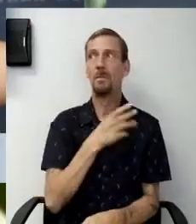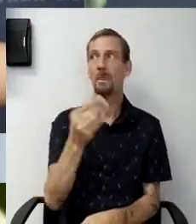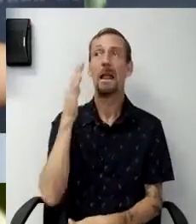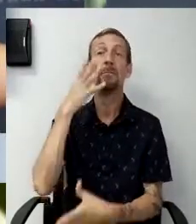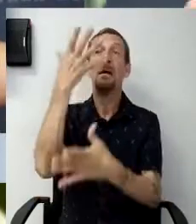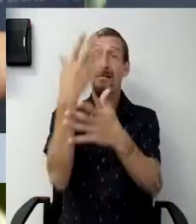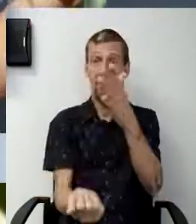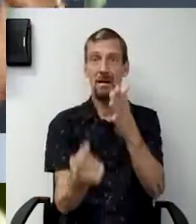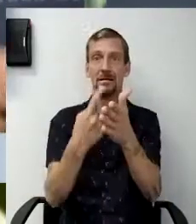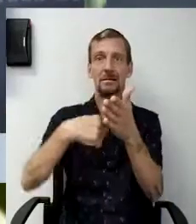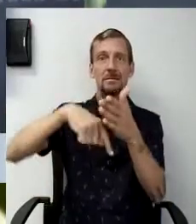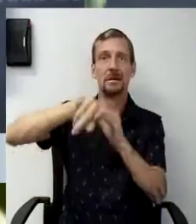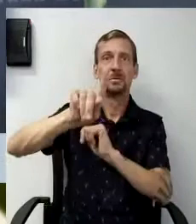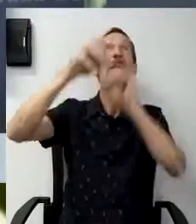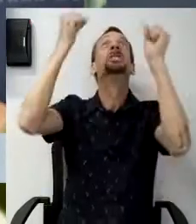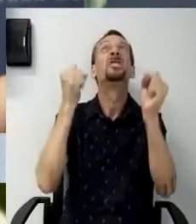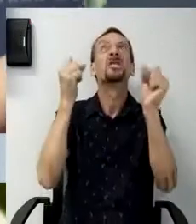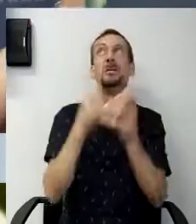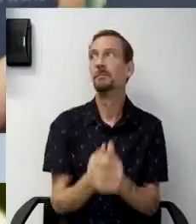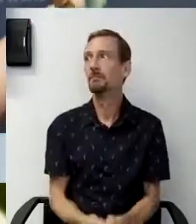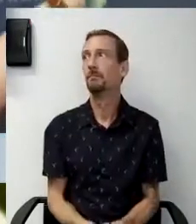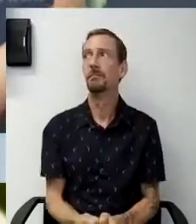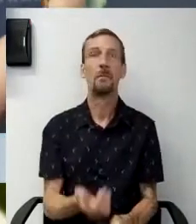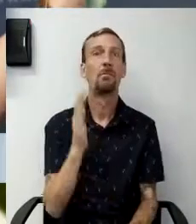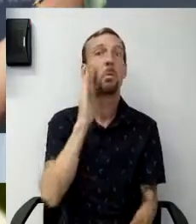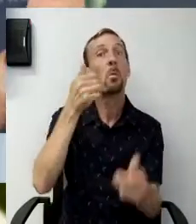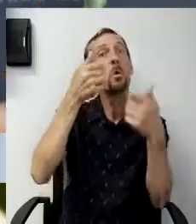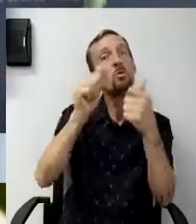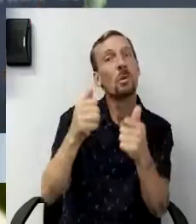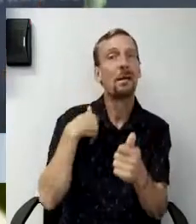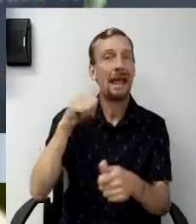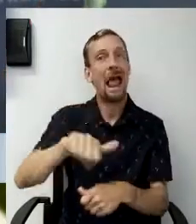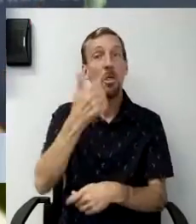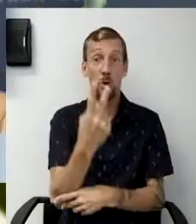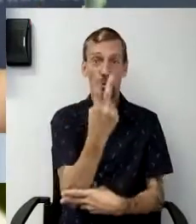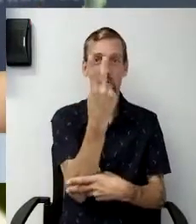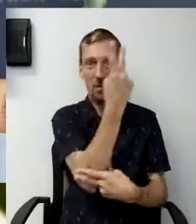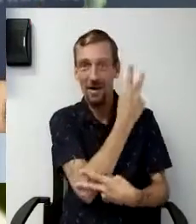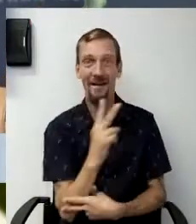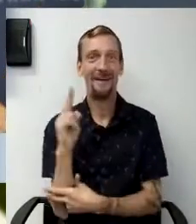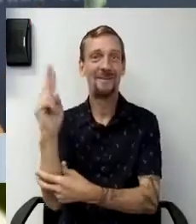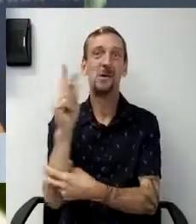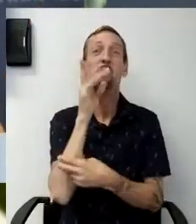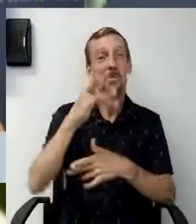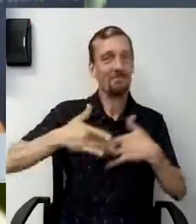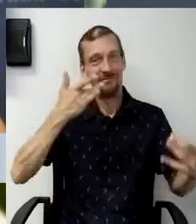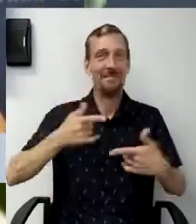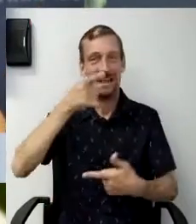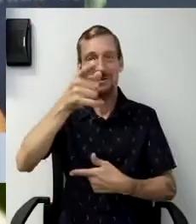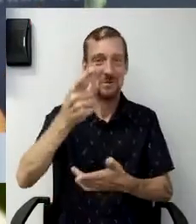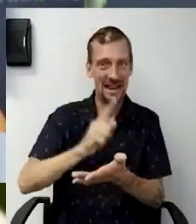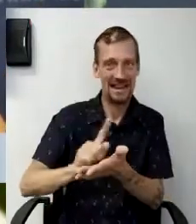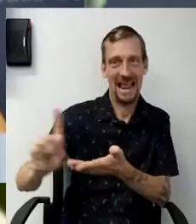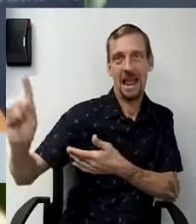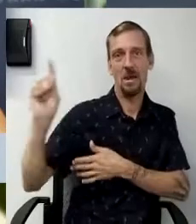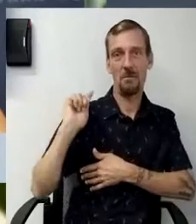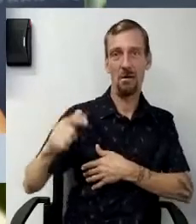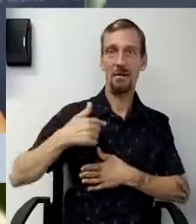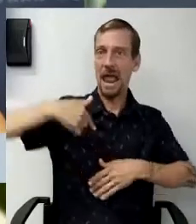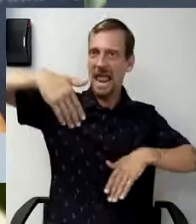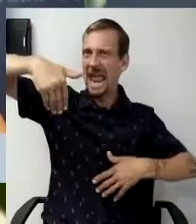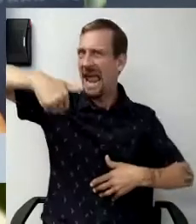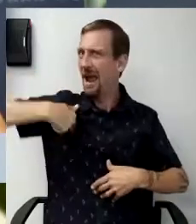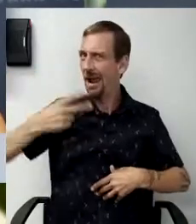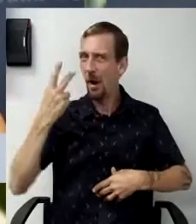gone next week. Yes. So we'll try to but bring our duet in that entertained you all last week. I haven't had an opportunity yet to